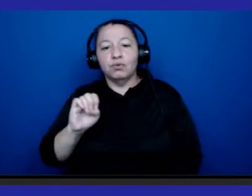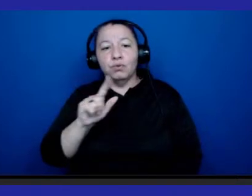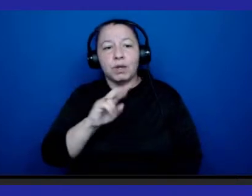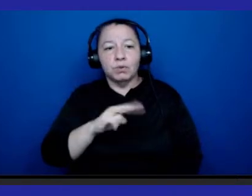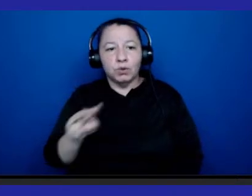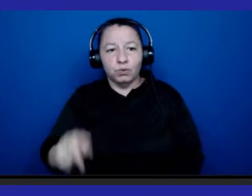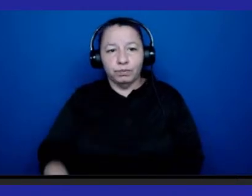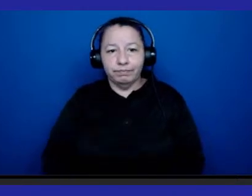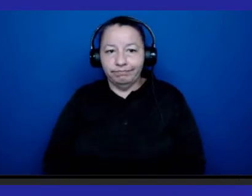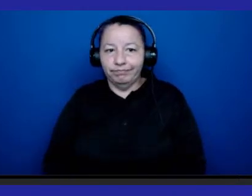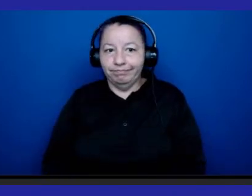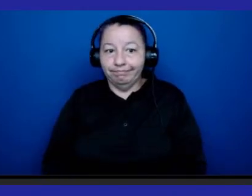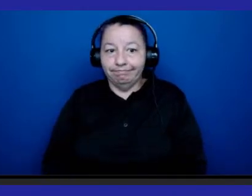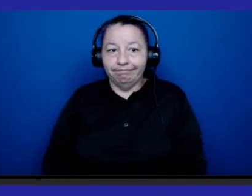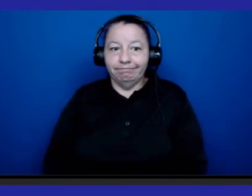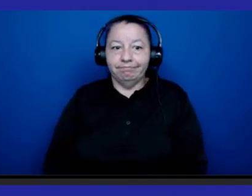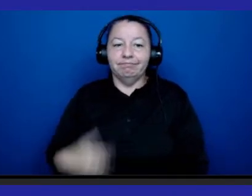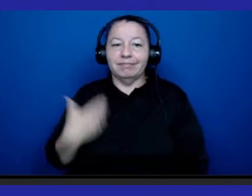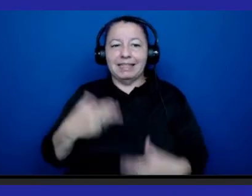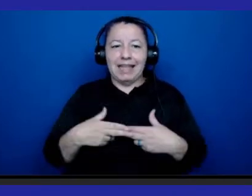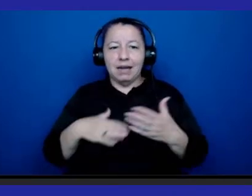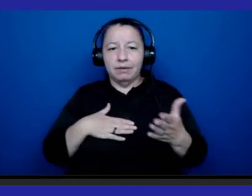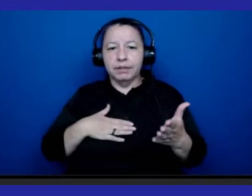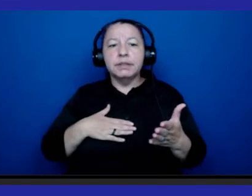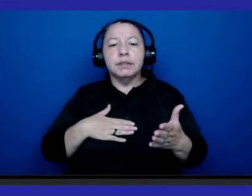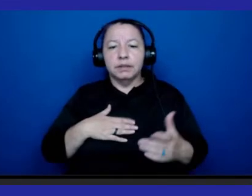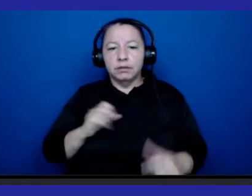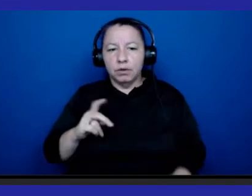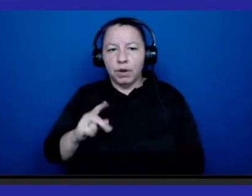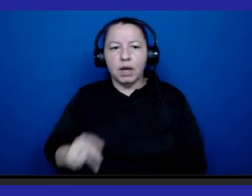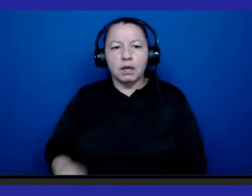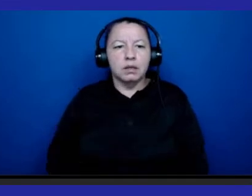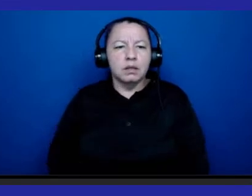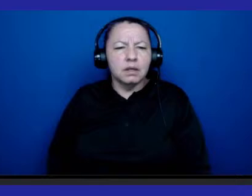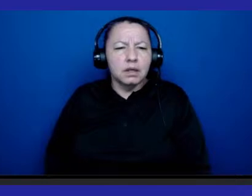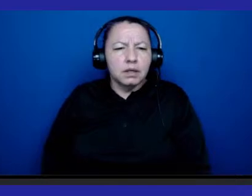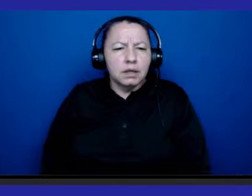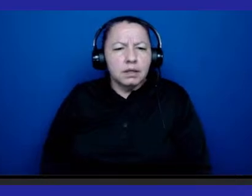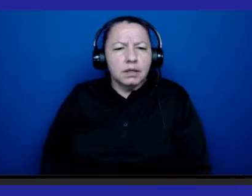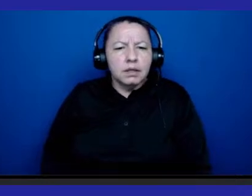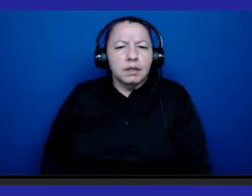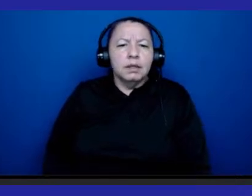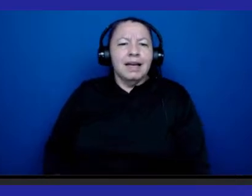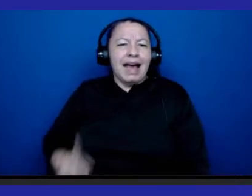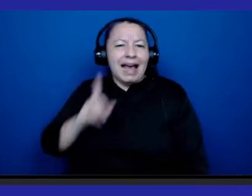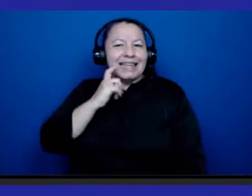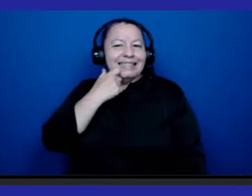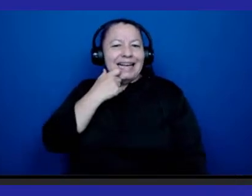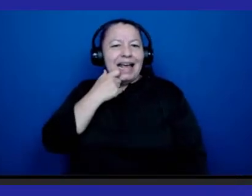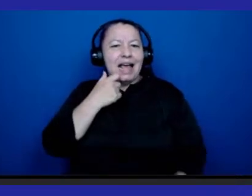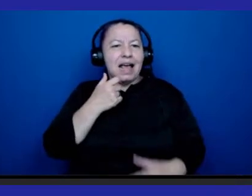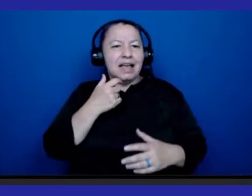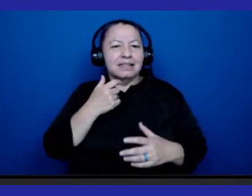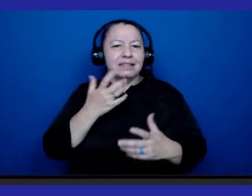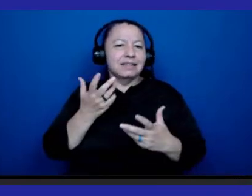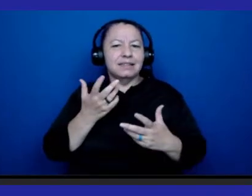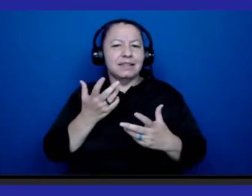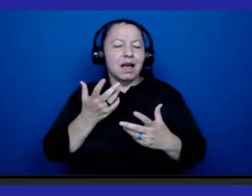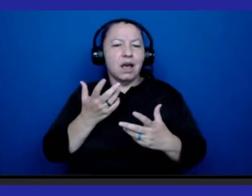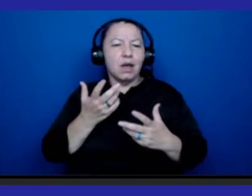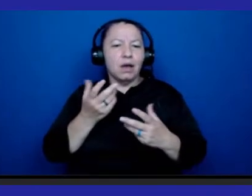Can you go to the next slide? Oh, okay. I think at the last briefing meeting we had showed how